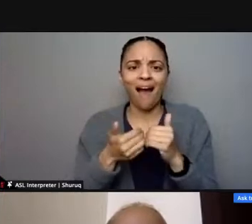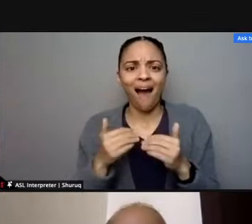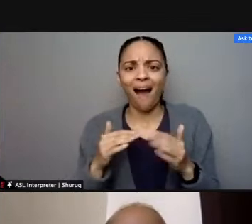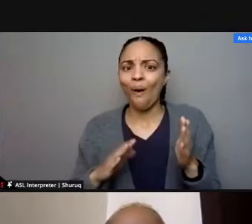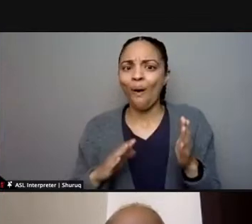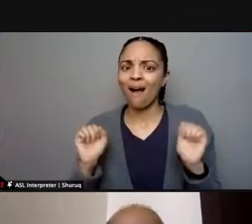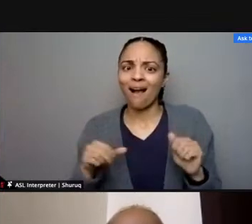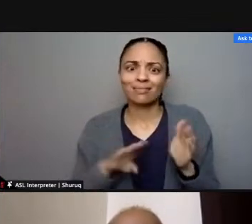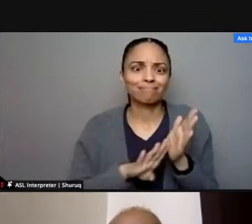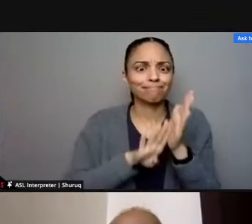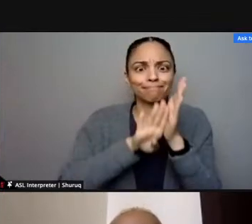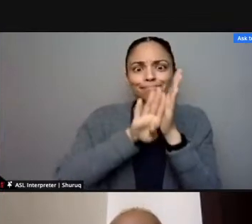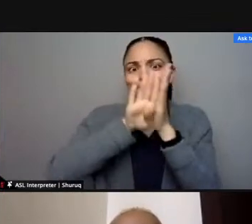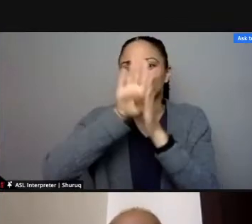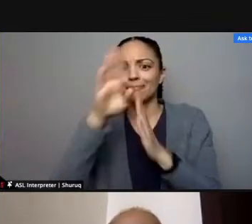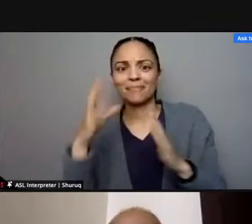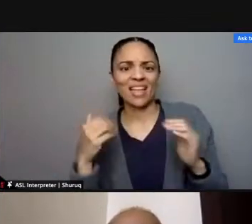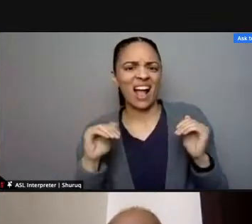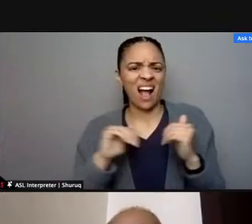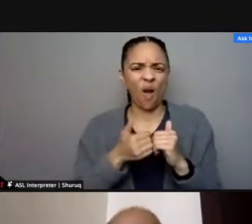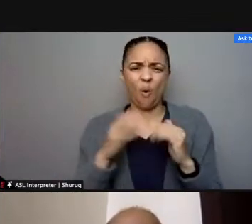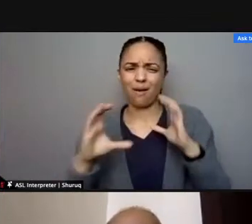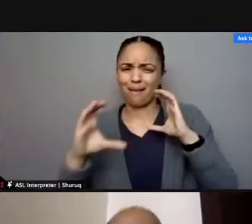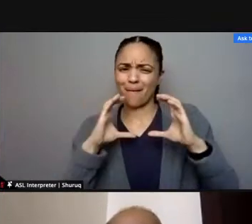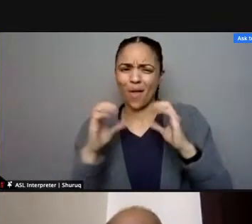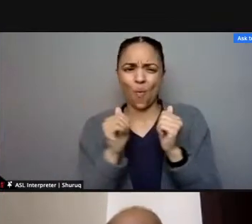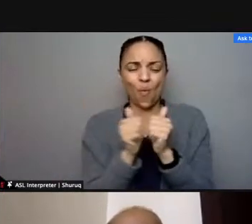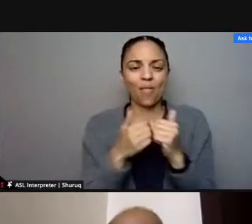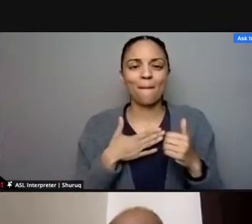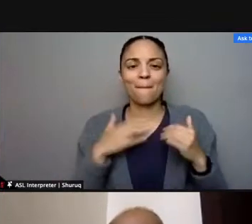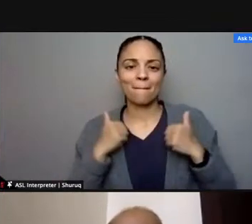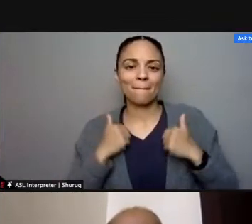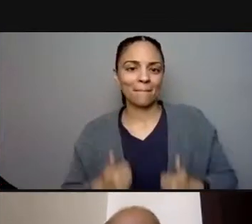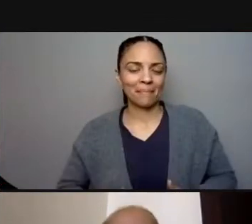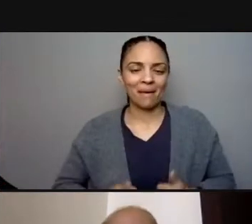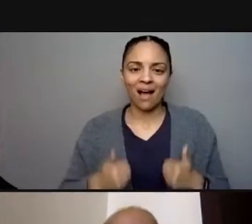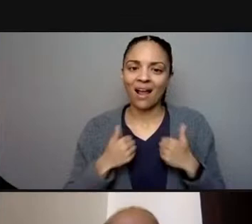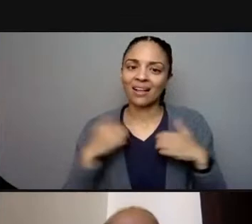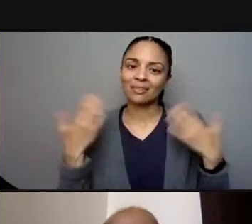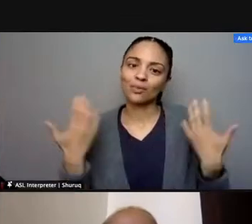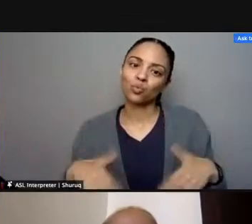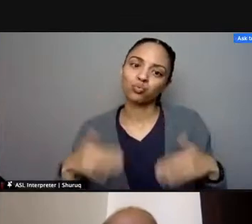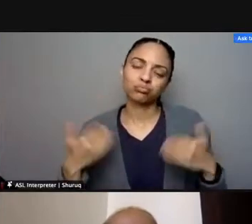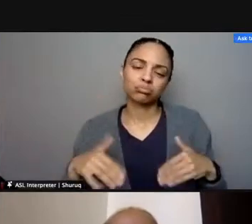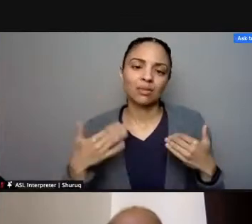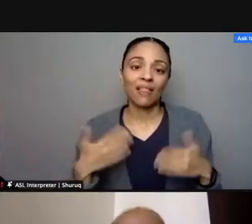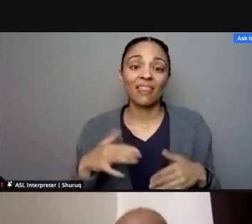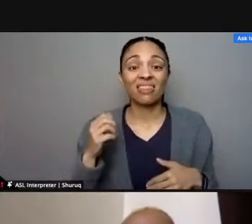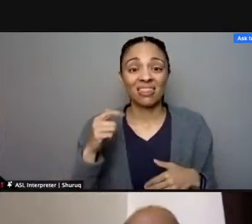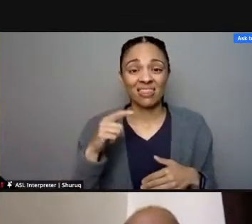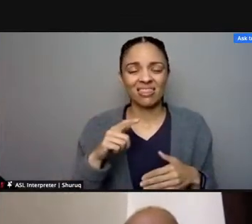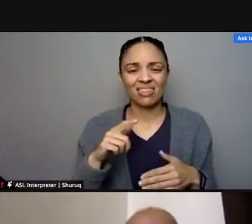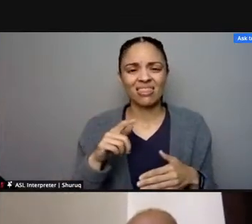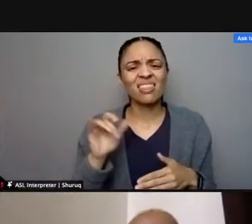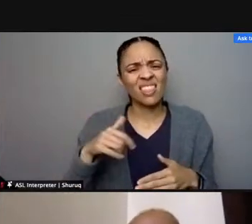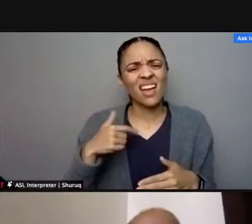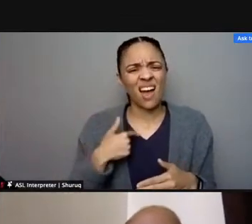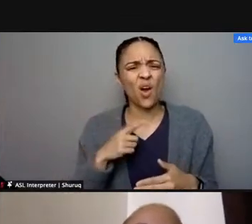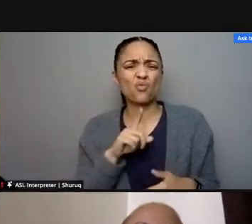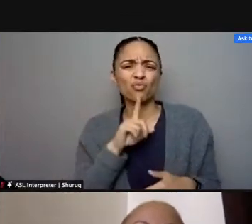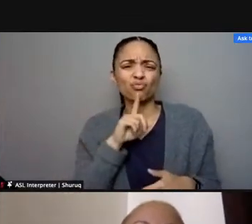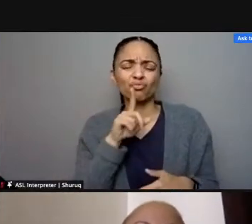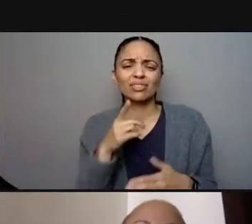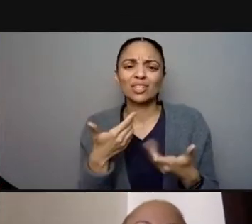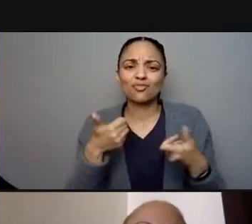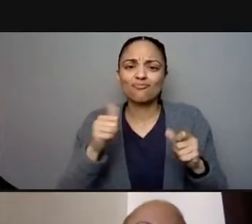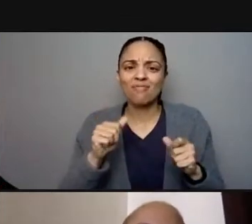of communicating through my body and through all these other things became that next thing for me that I aspired towards. But low key, and that's what I was